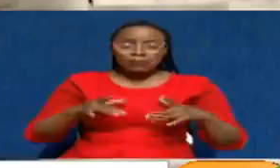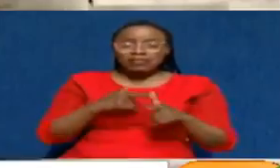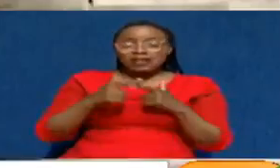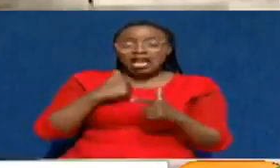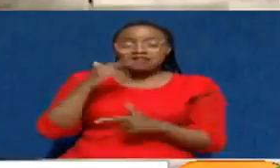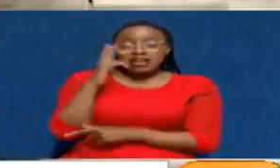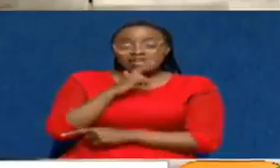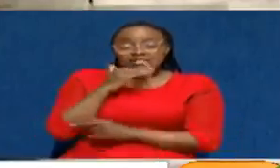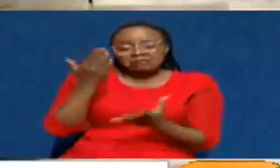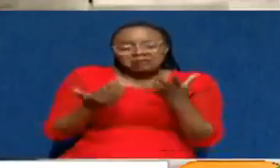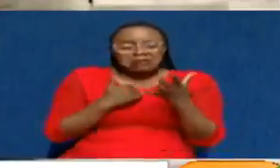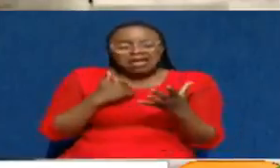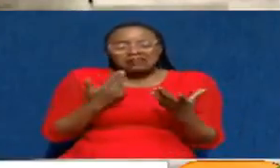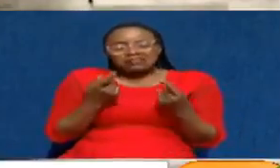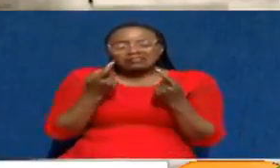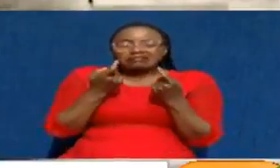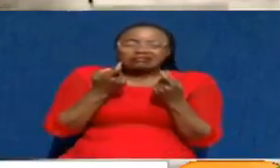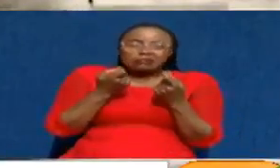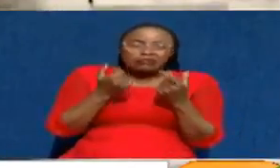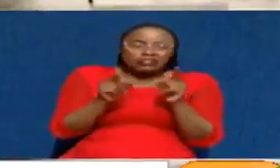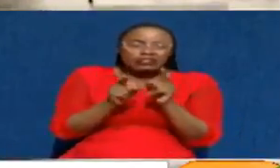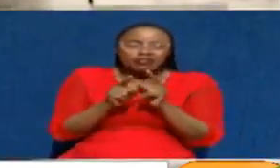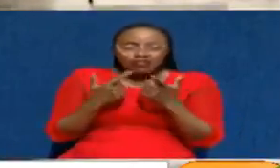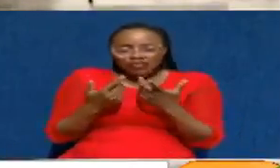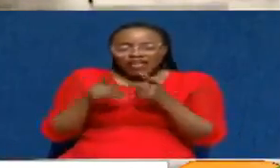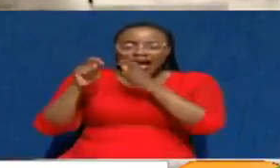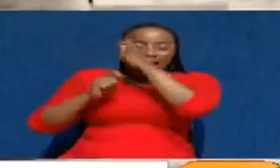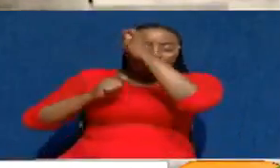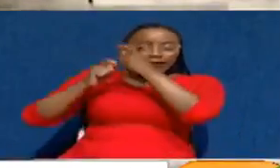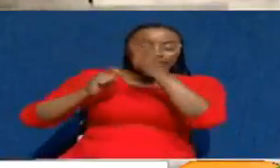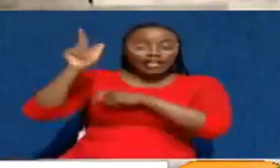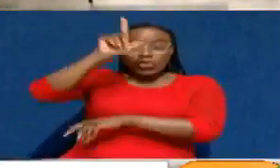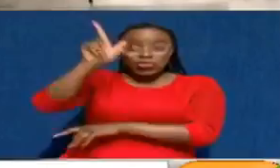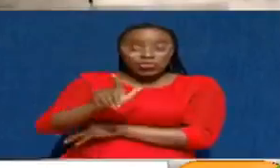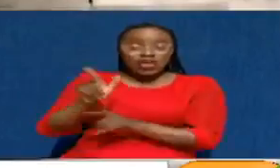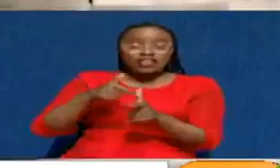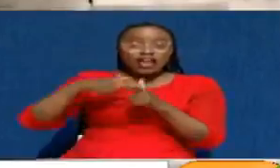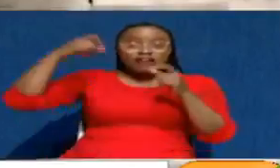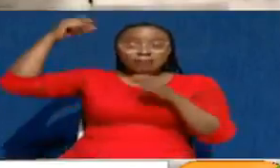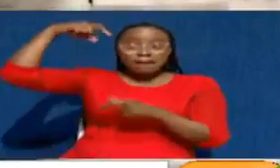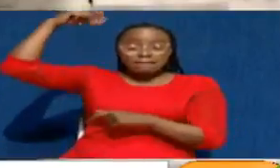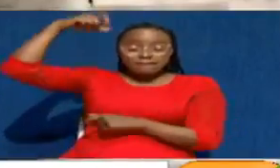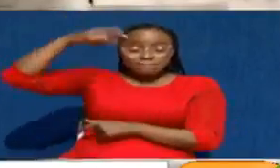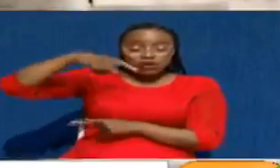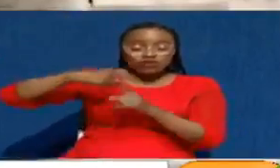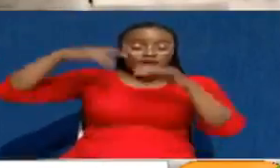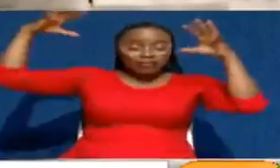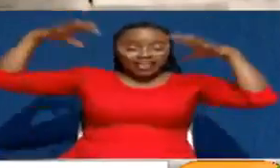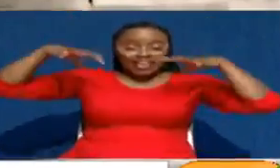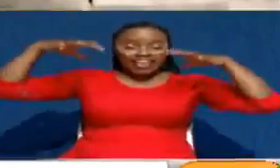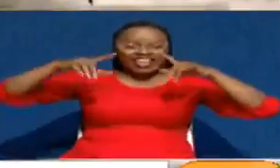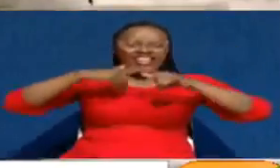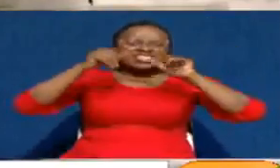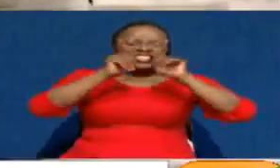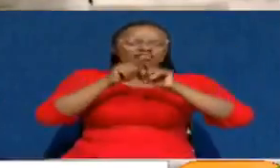risk that there may be some slip up, sort of like the umbrella in the storm. You may have some rain droplets on you. So even when there's a